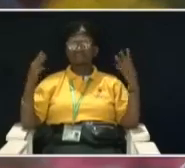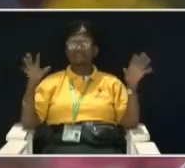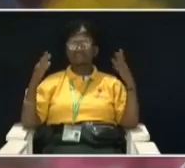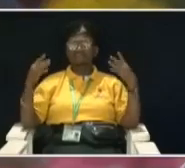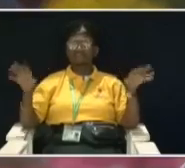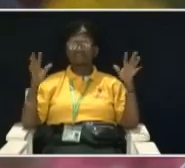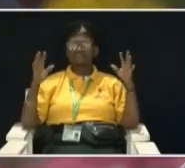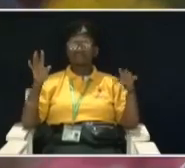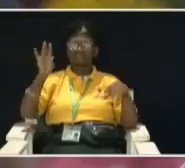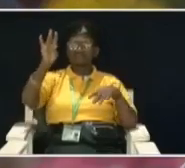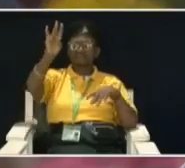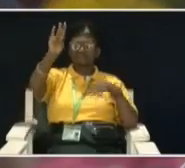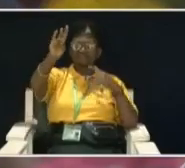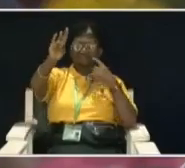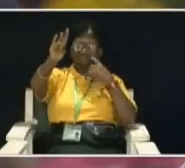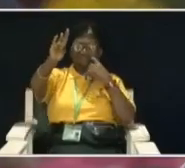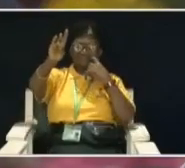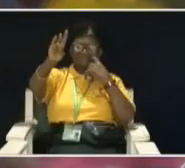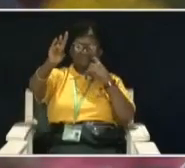Seven.